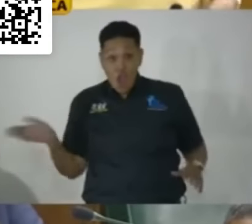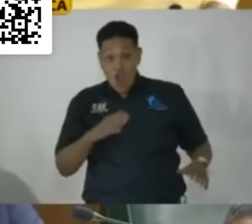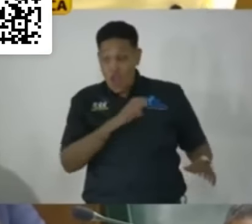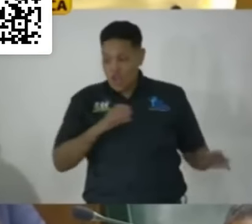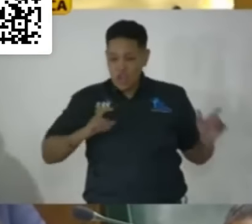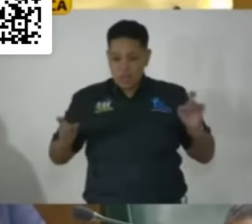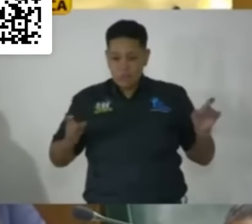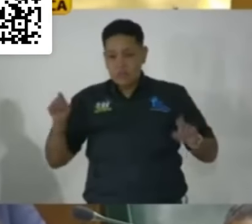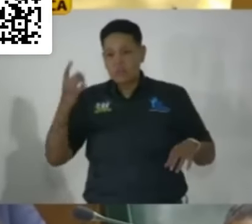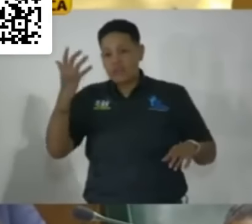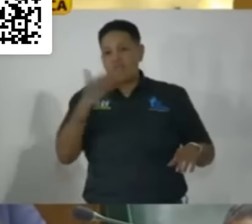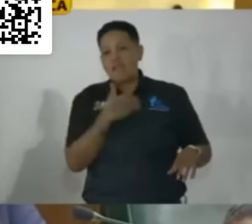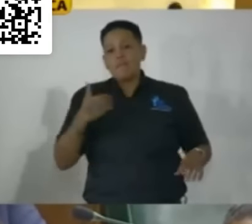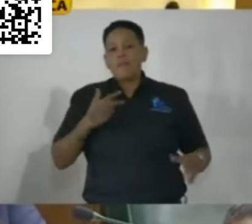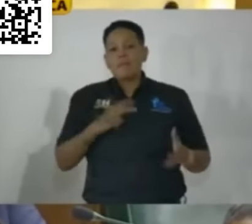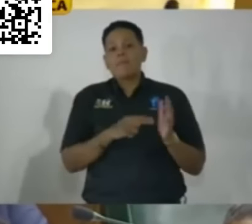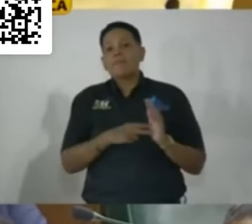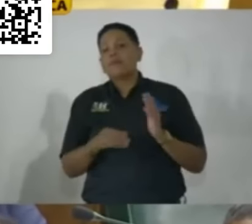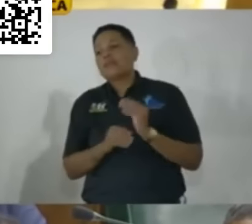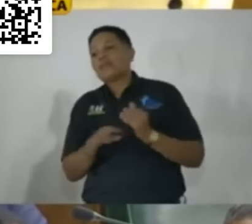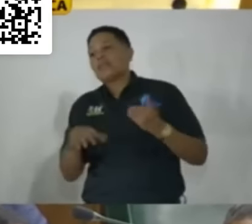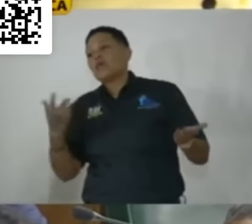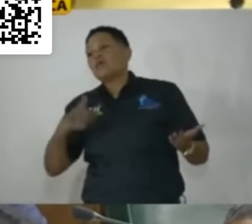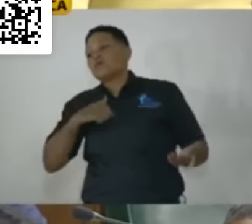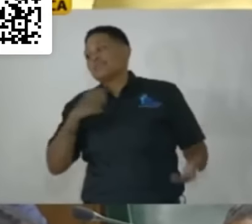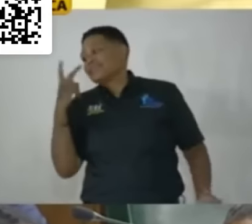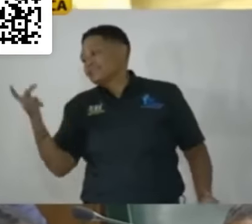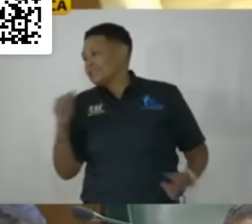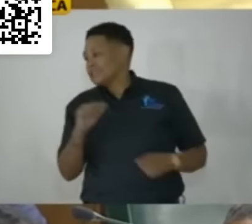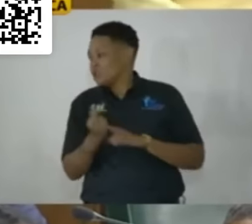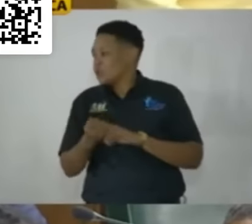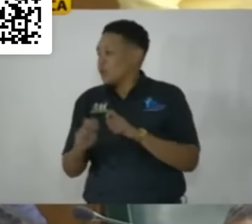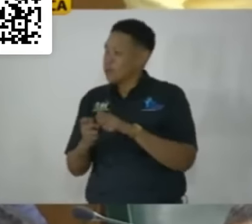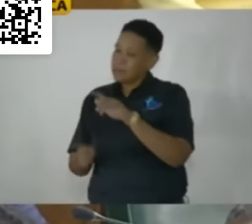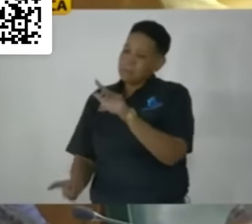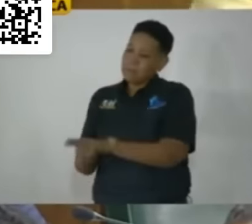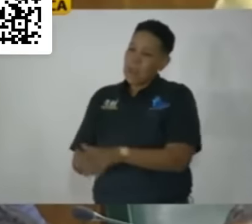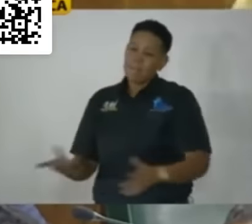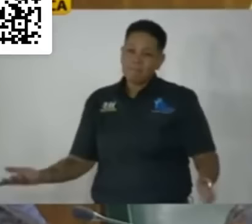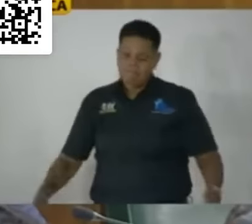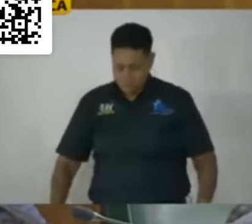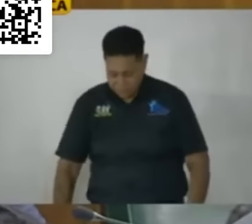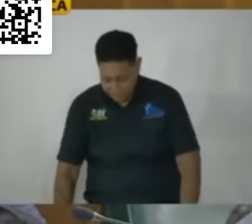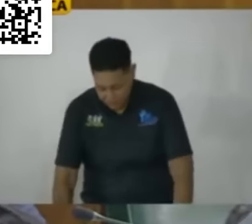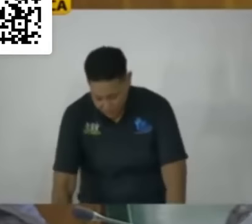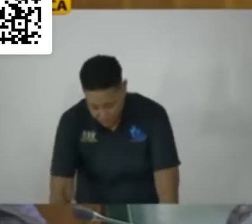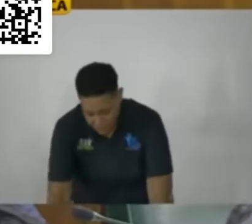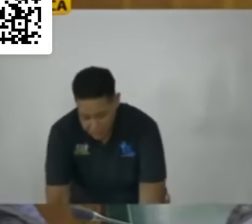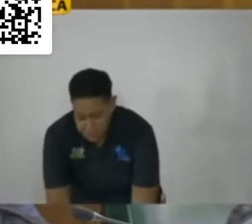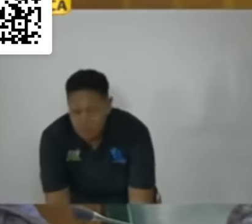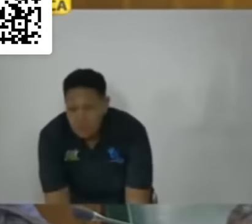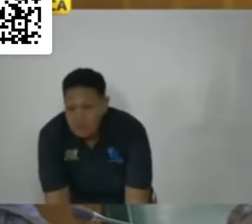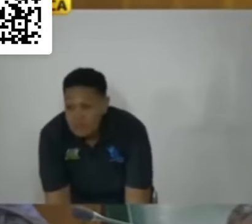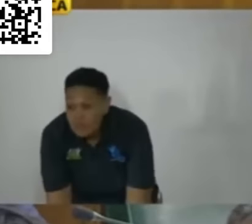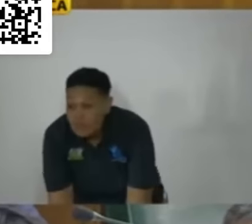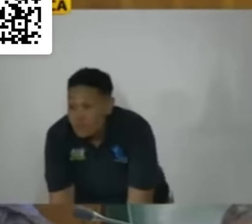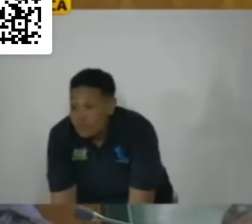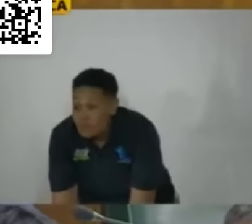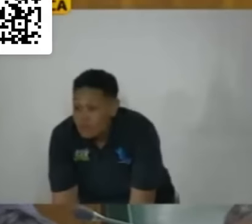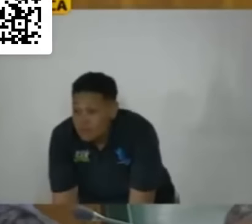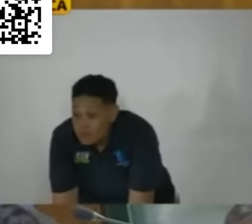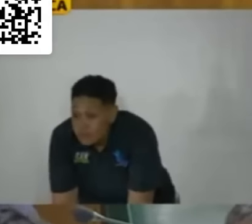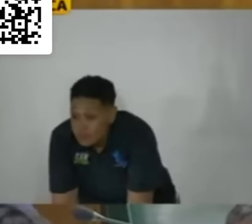committees. And therefore, we're seeing this situation. Now, this is not the first